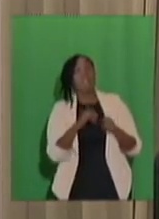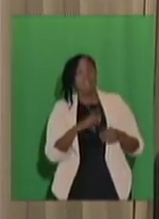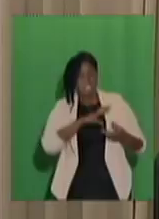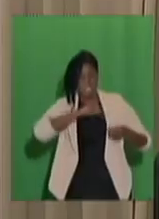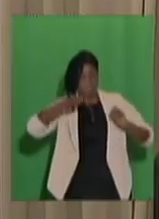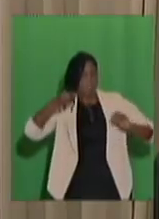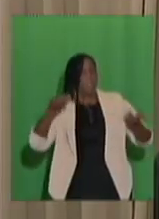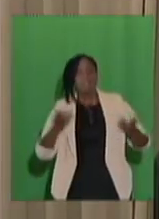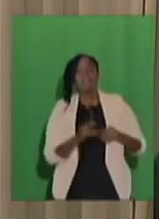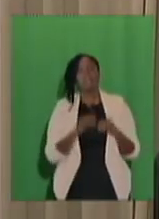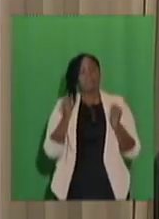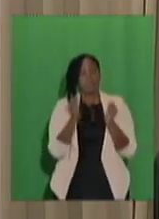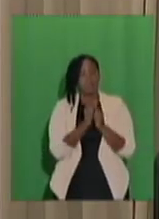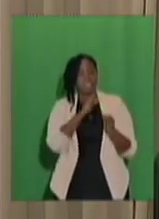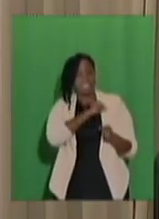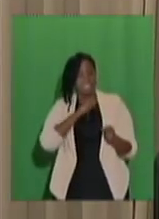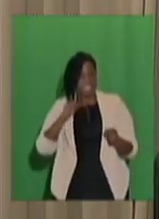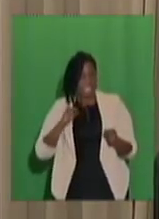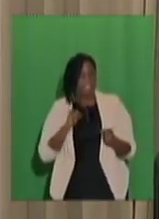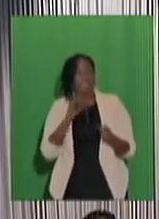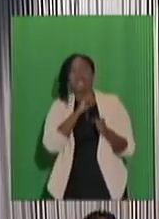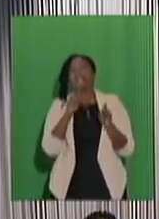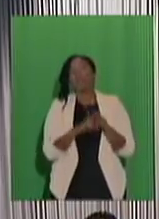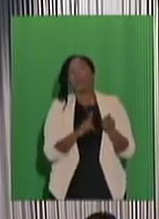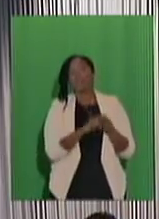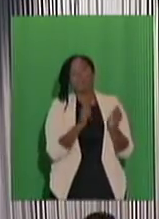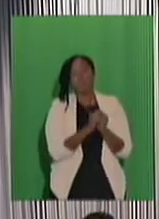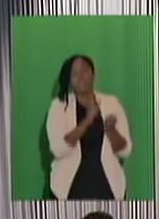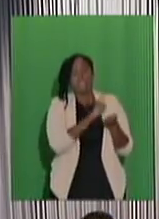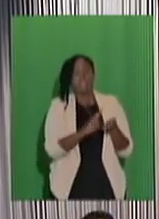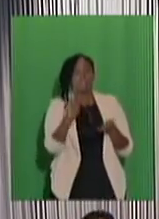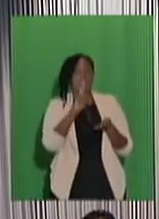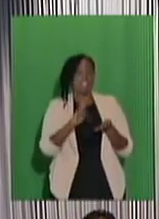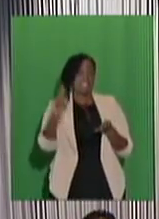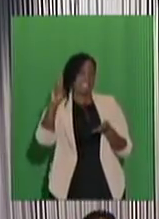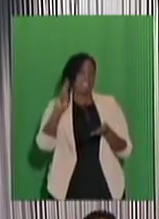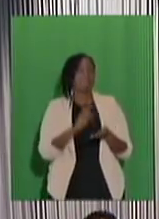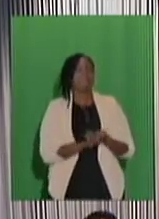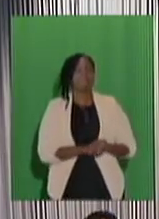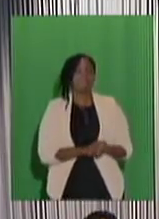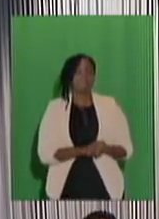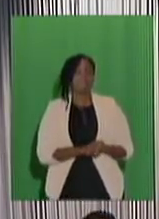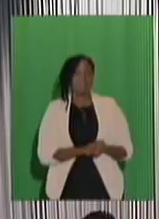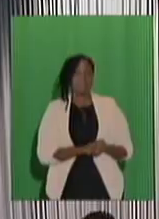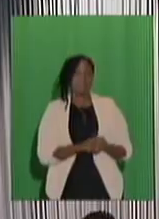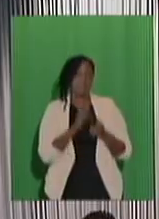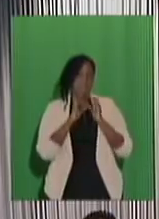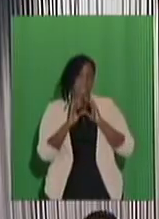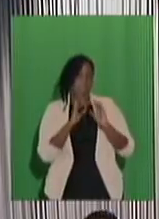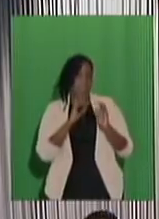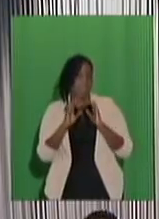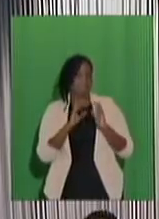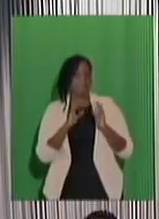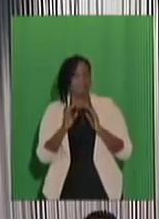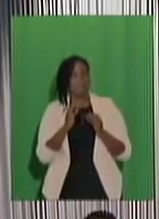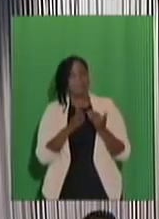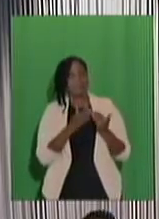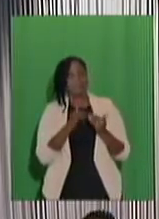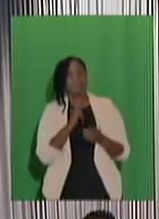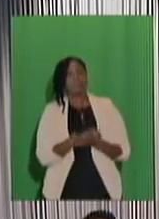under the auspices of the University of the West Indies. Thank you, Dr. Parasram. Annalisa, Guardian Media